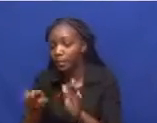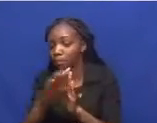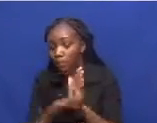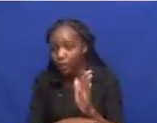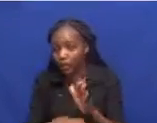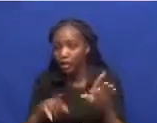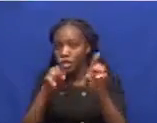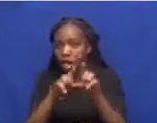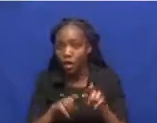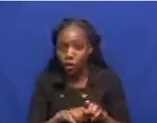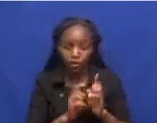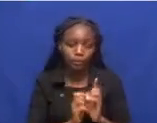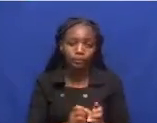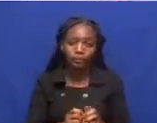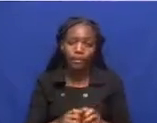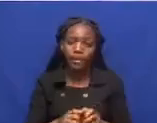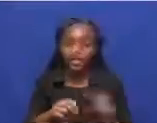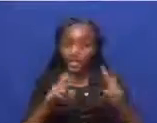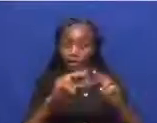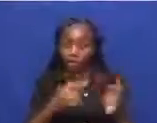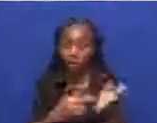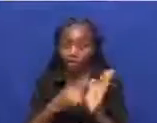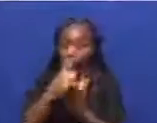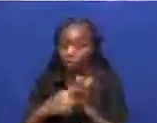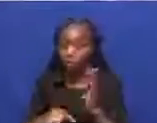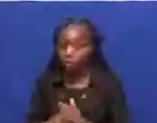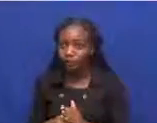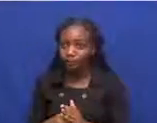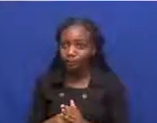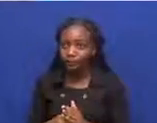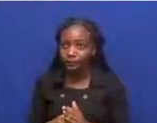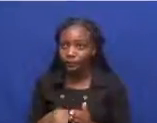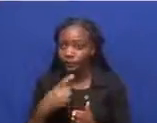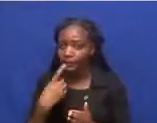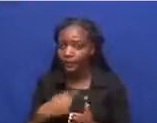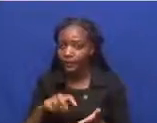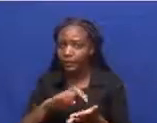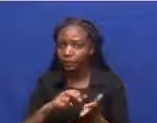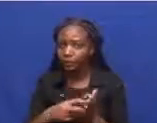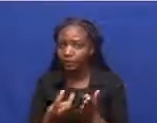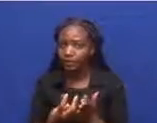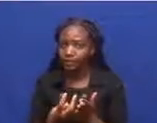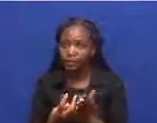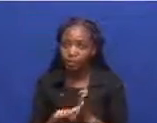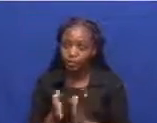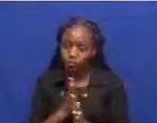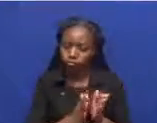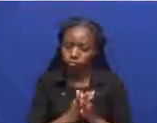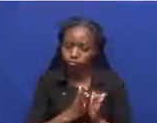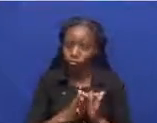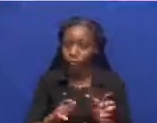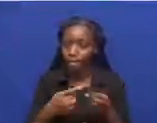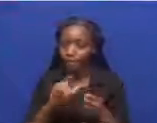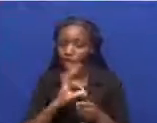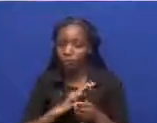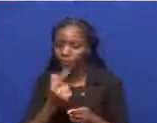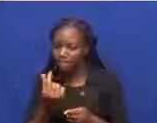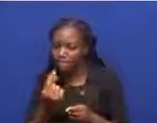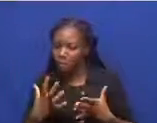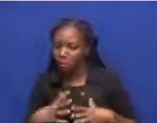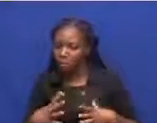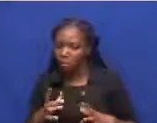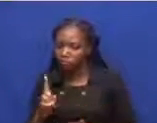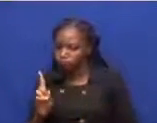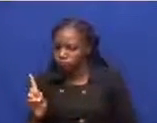to the investigations, the controversial deal claimed the project was crafted to benefit a few commercial interests.